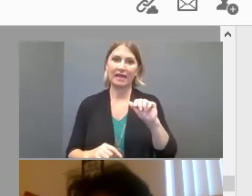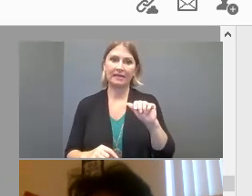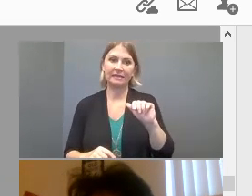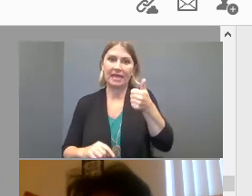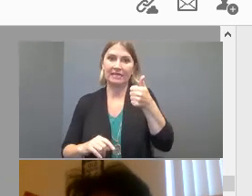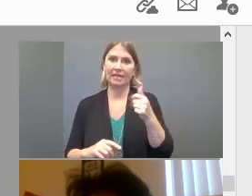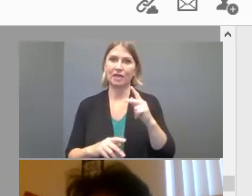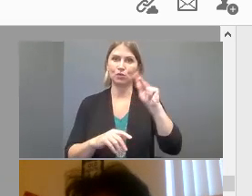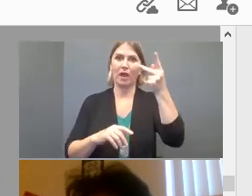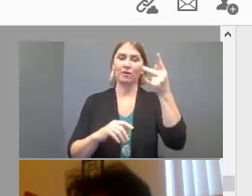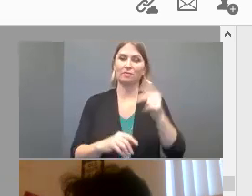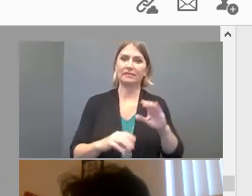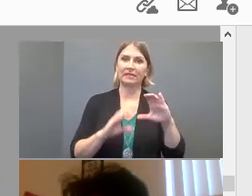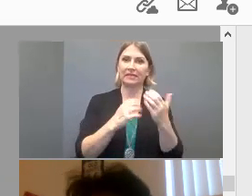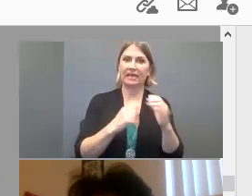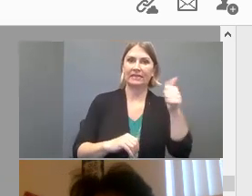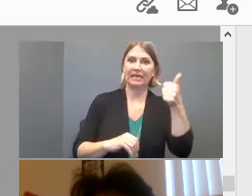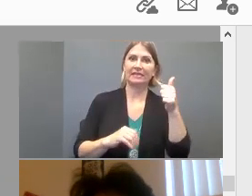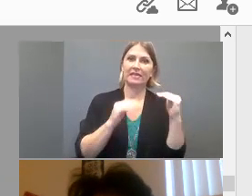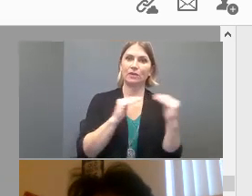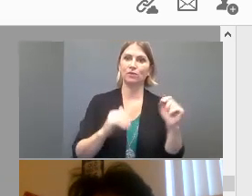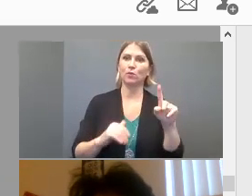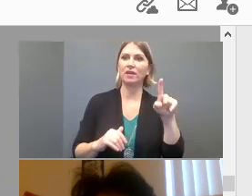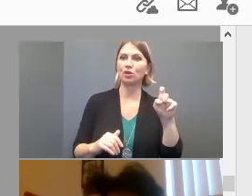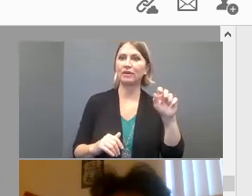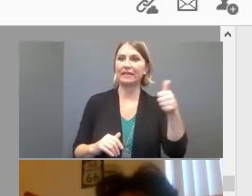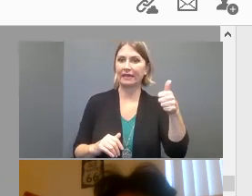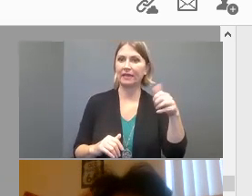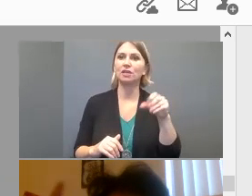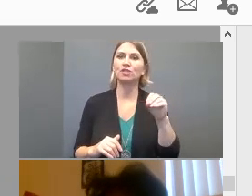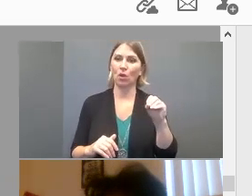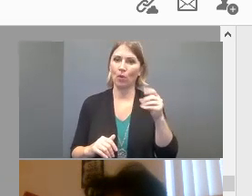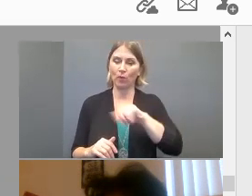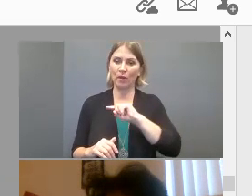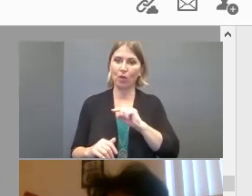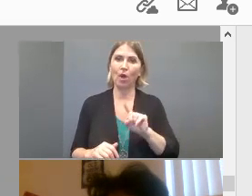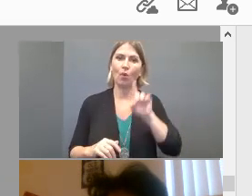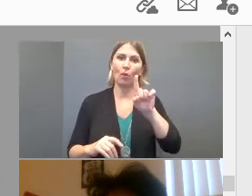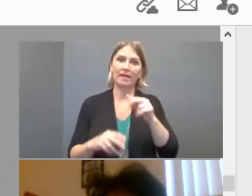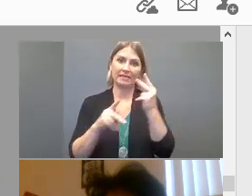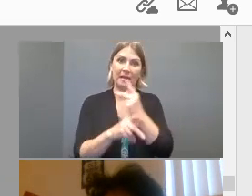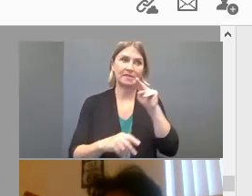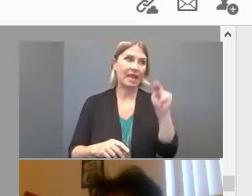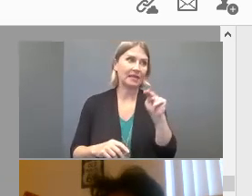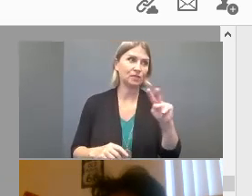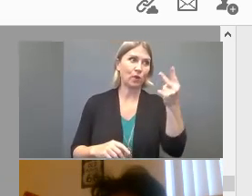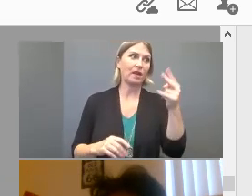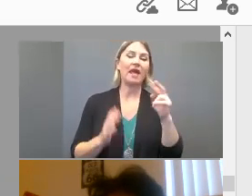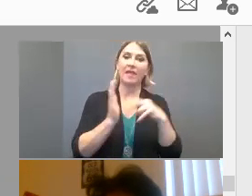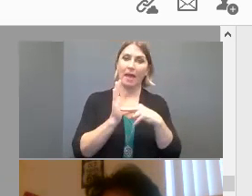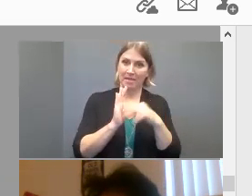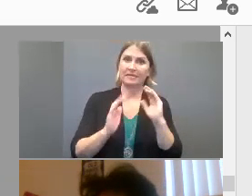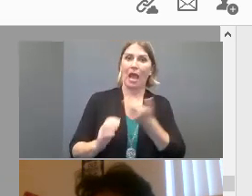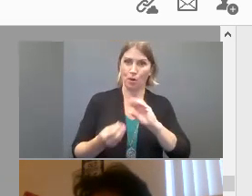10 basically becomes 110. Right, so big O of 1 times n squared basically means that our